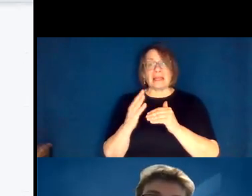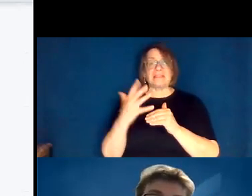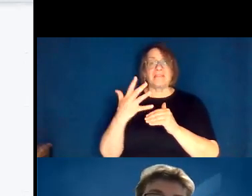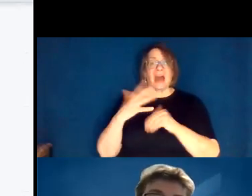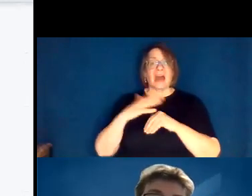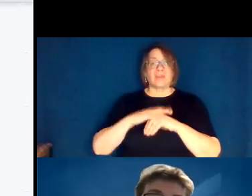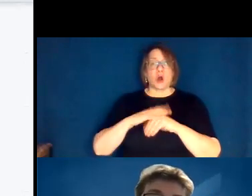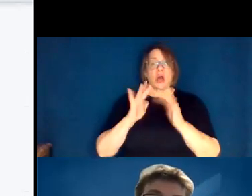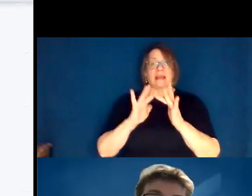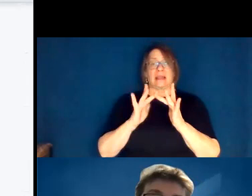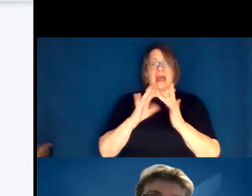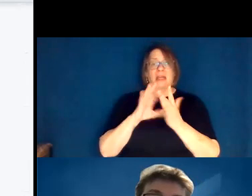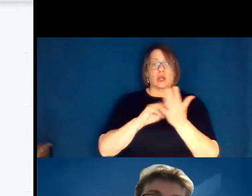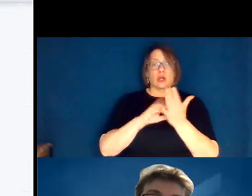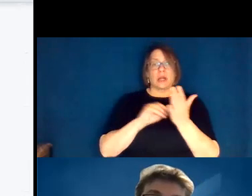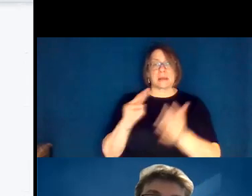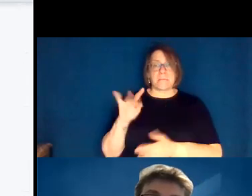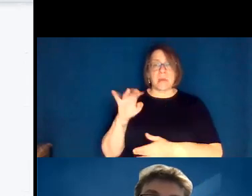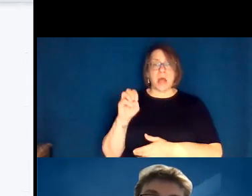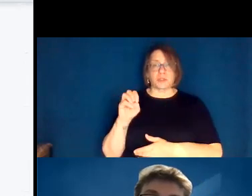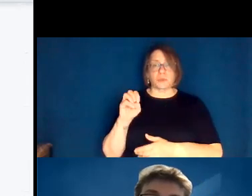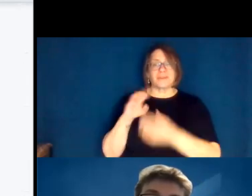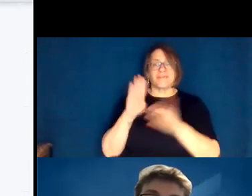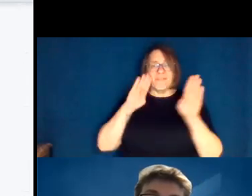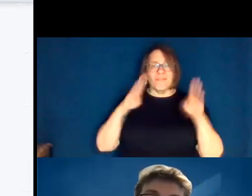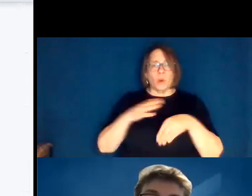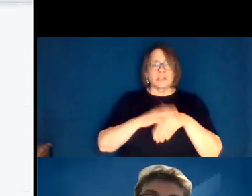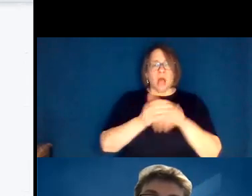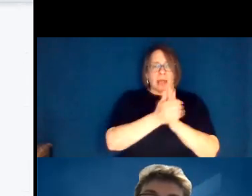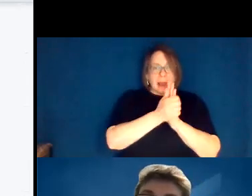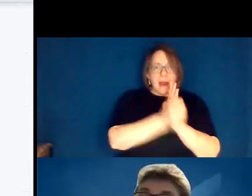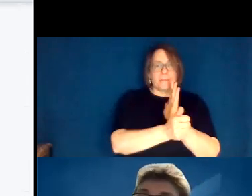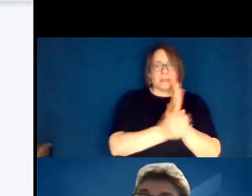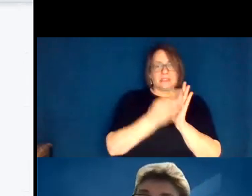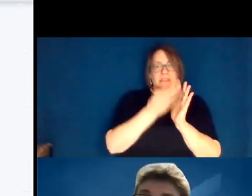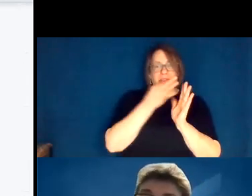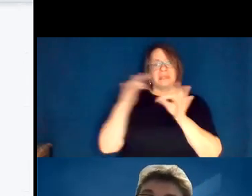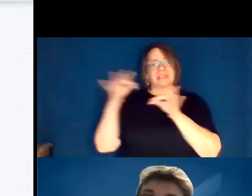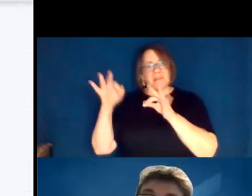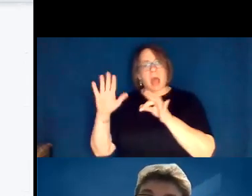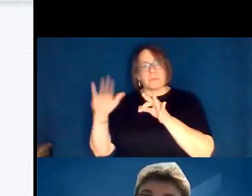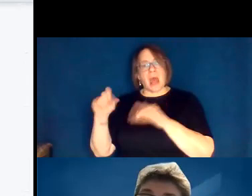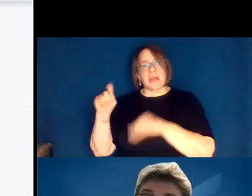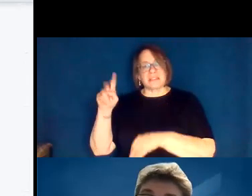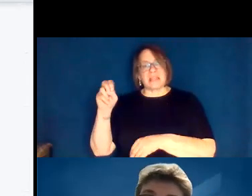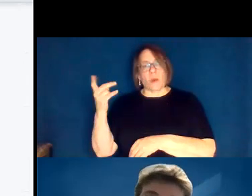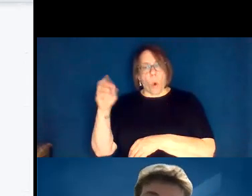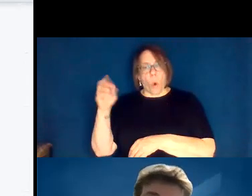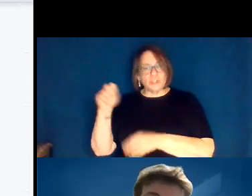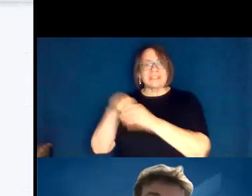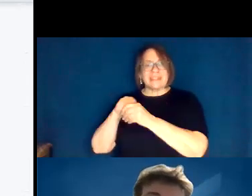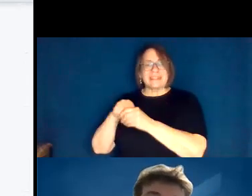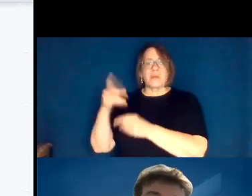modules focused on competencies defined by stakeholders in public healthcare